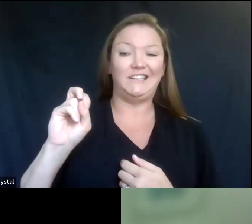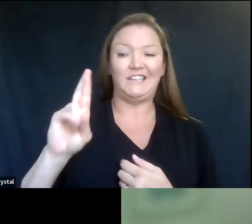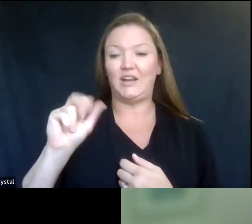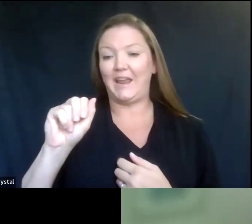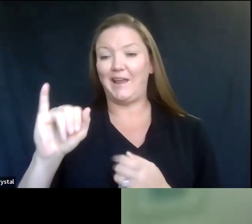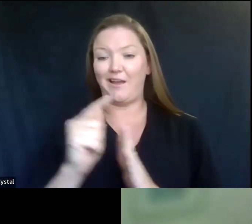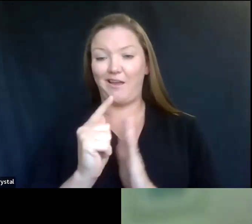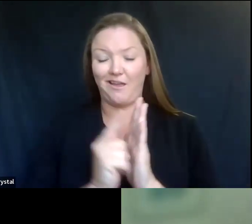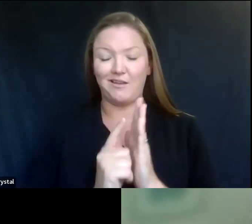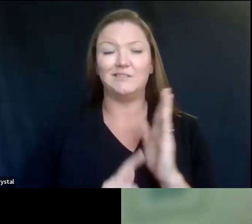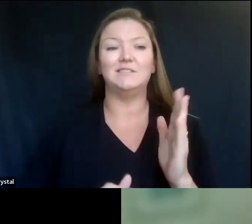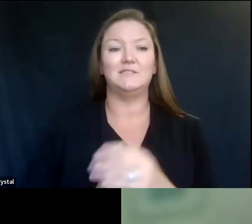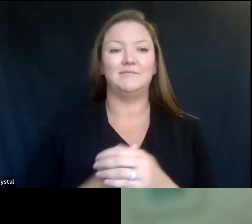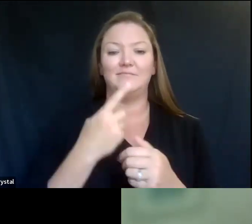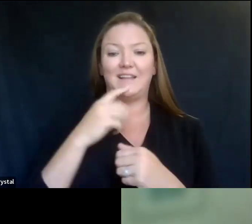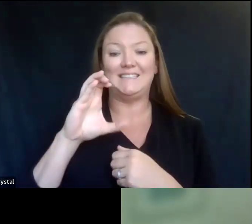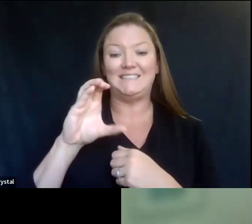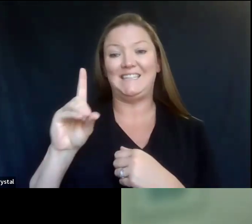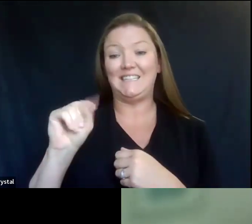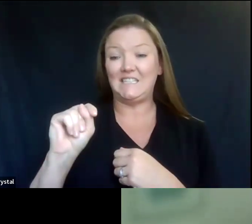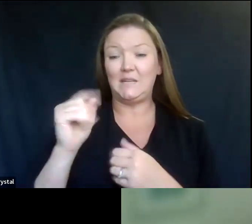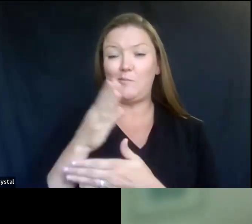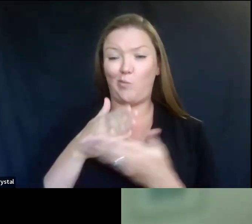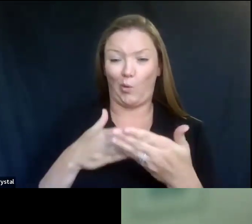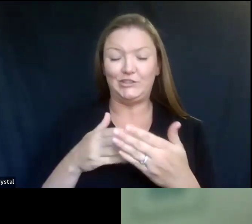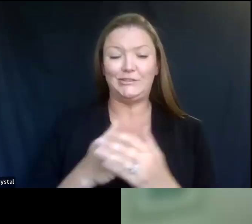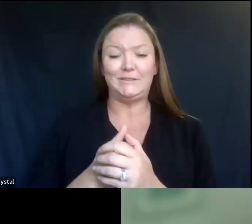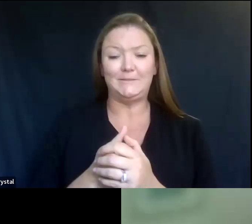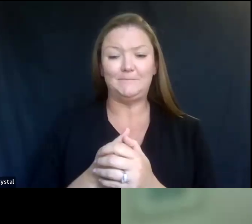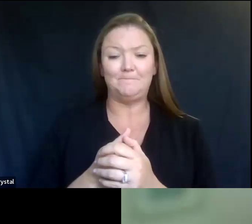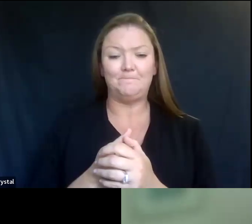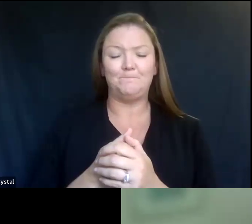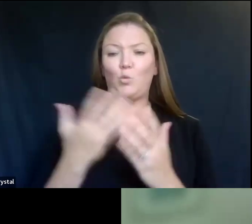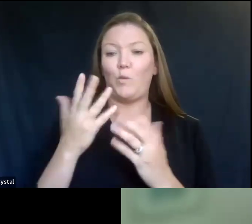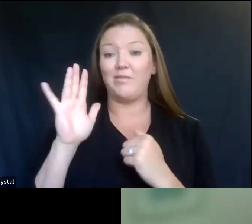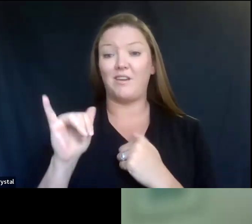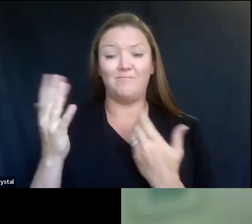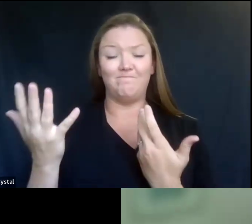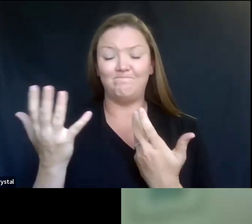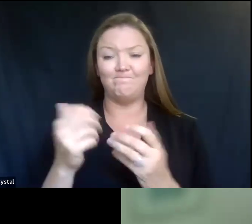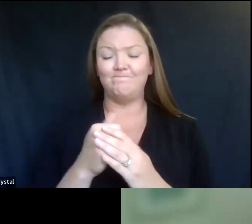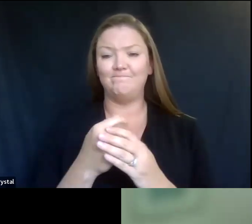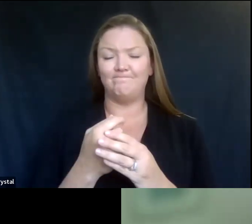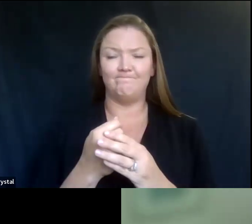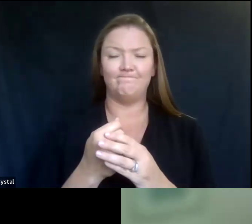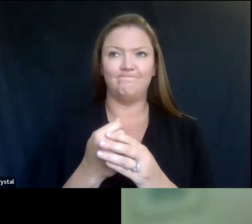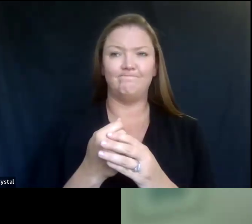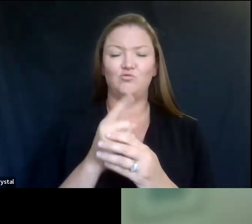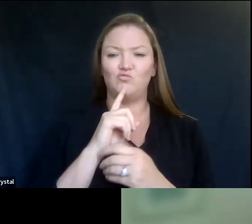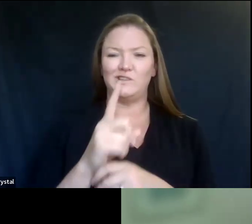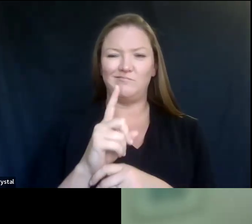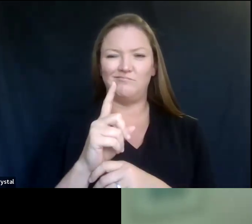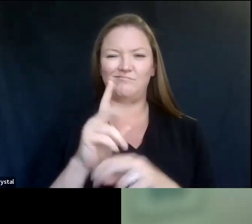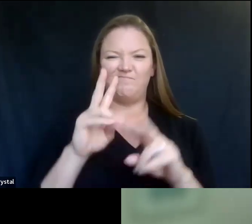us to actually, what the CDT portion specifically, what that is really about is it's really looking to look at the